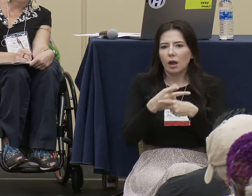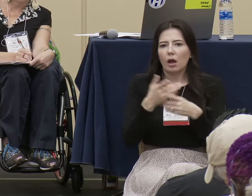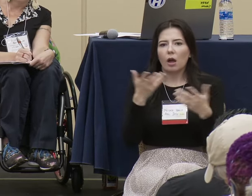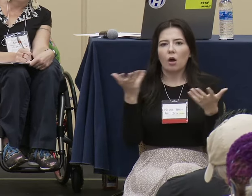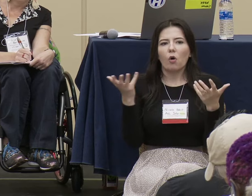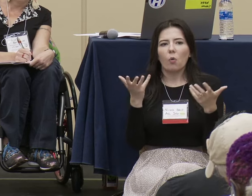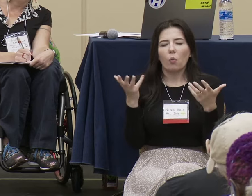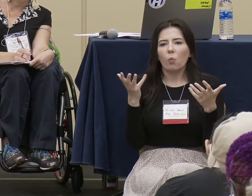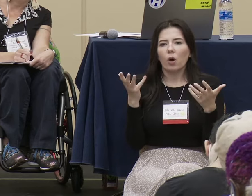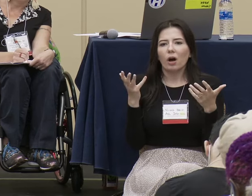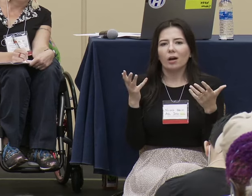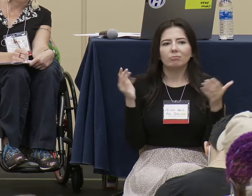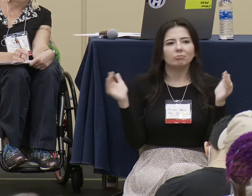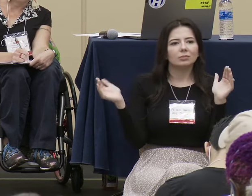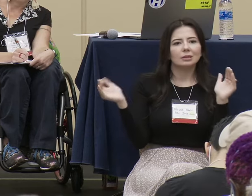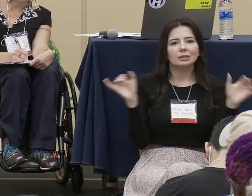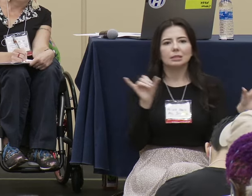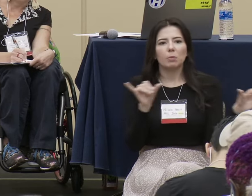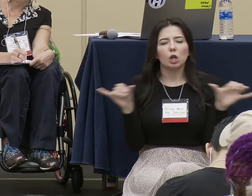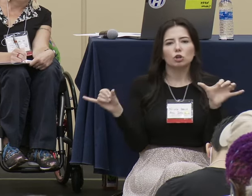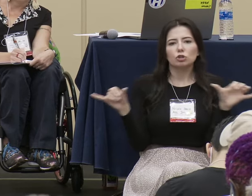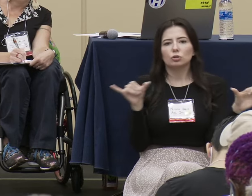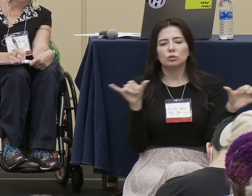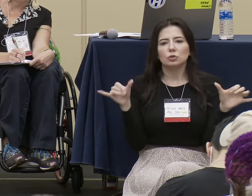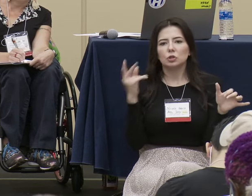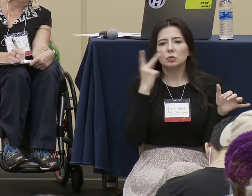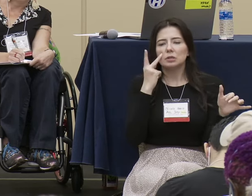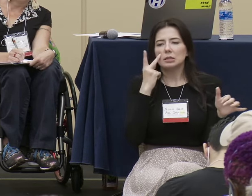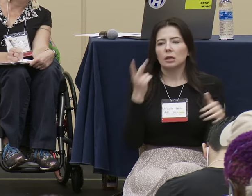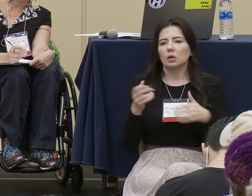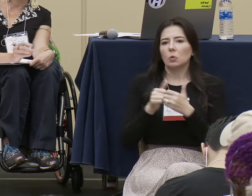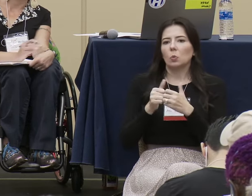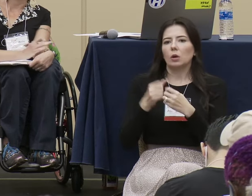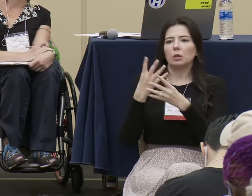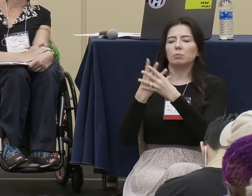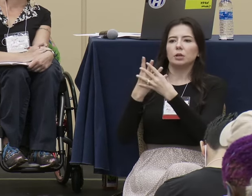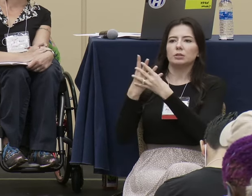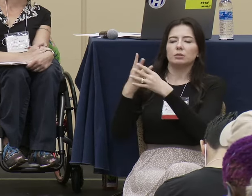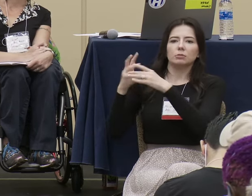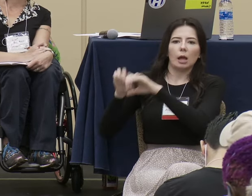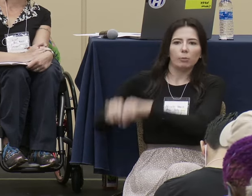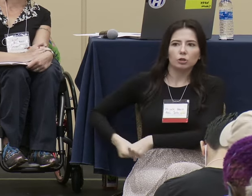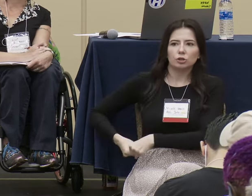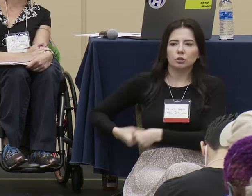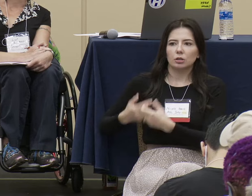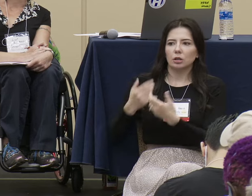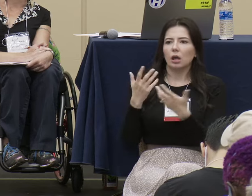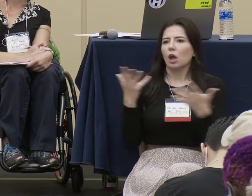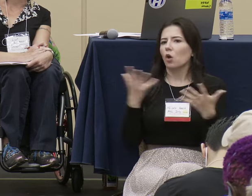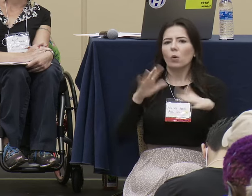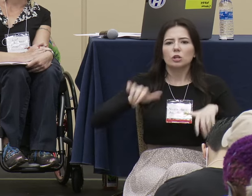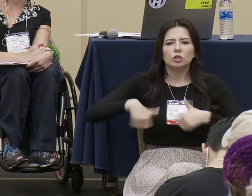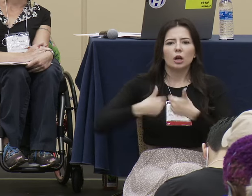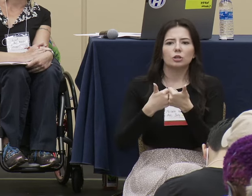with prison abolition in how we can, and what challenges there are in